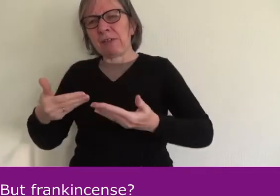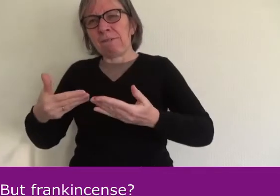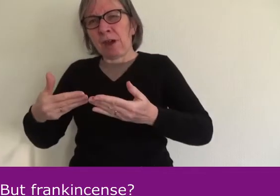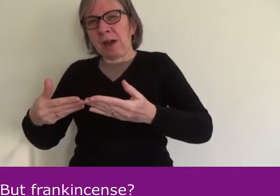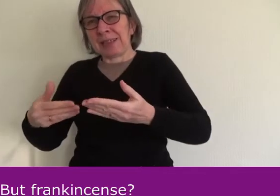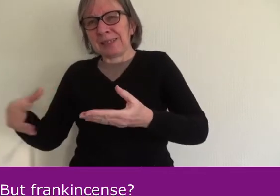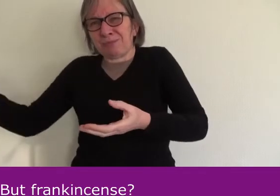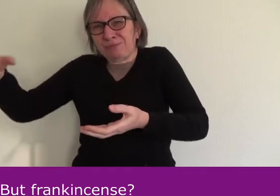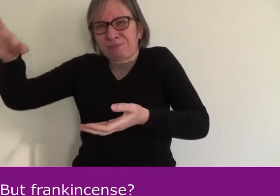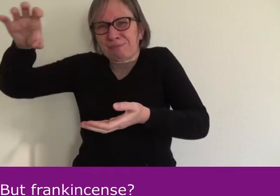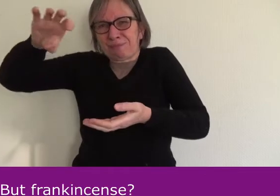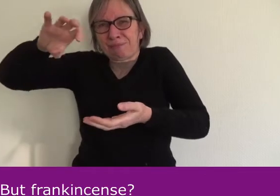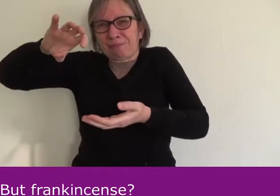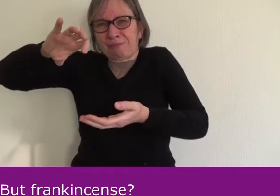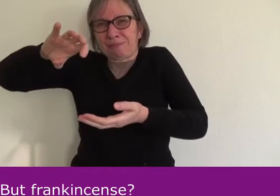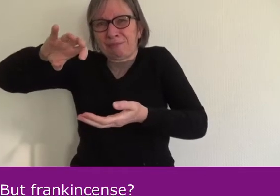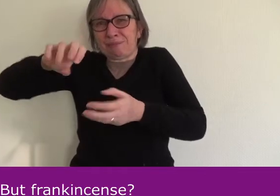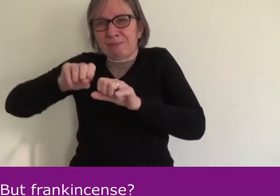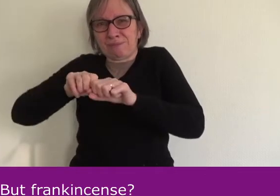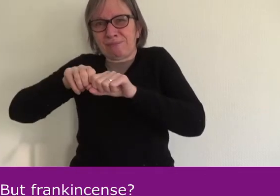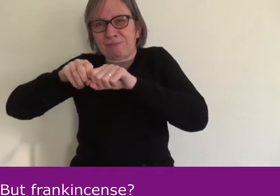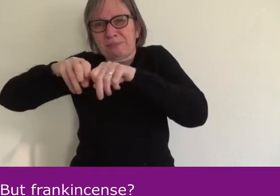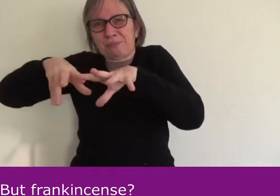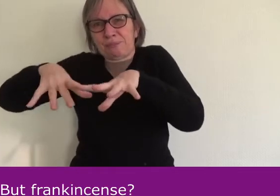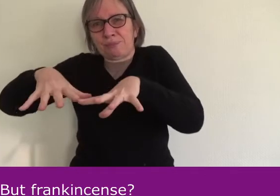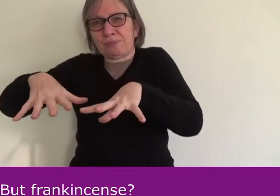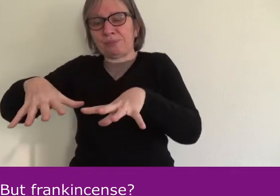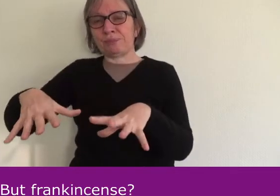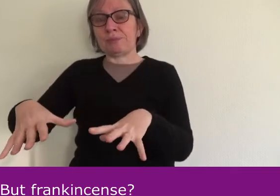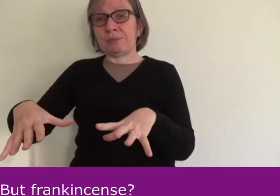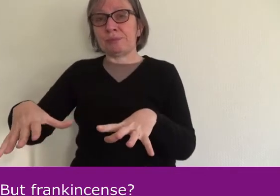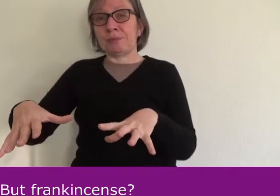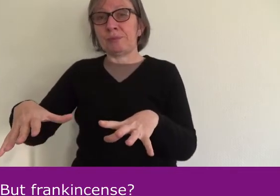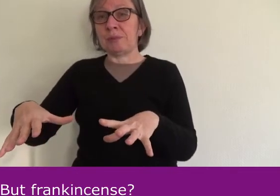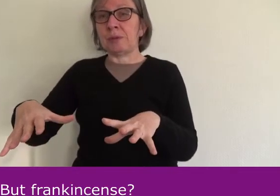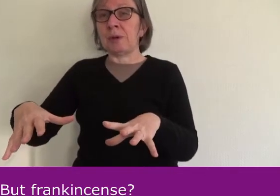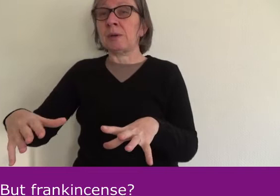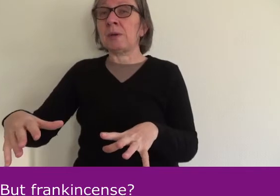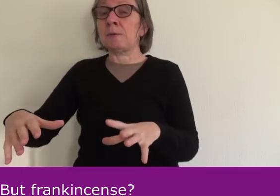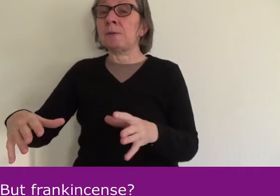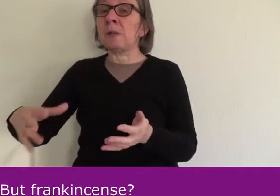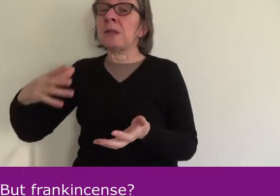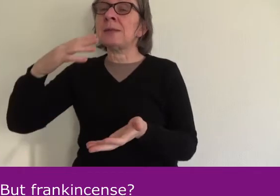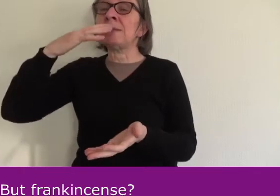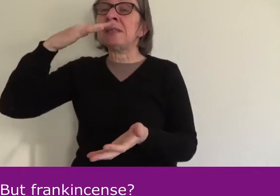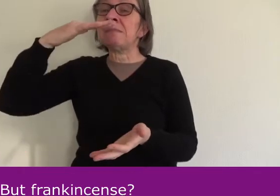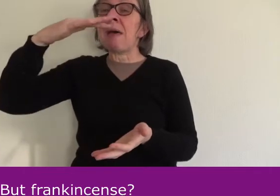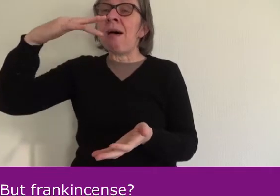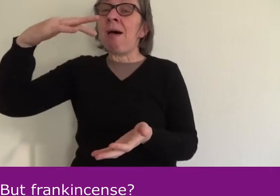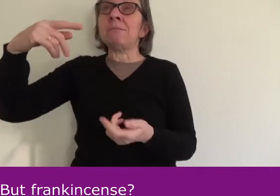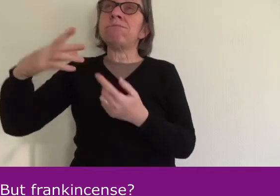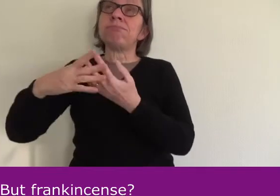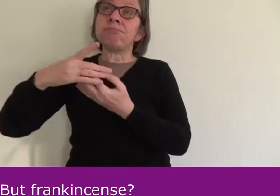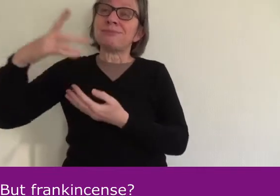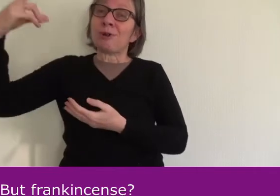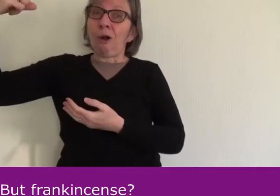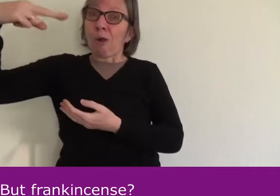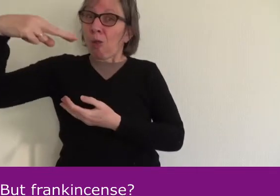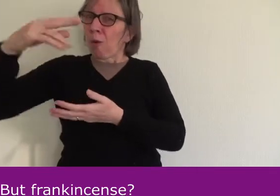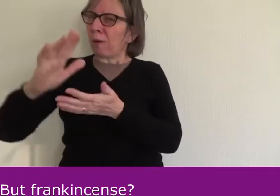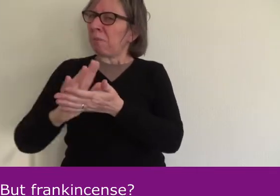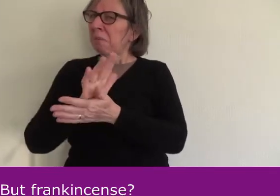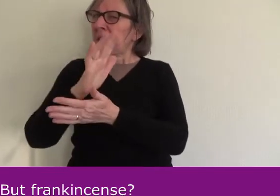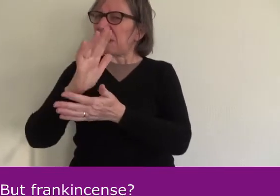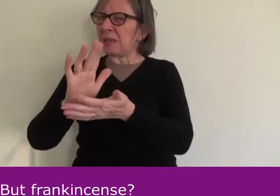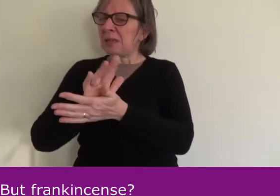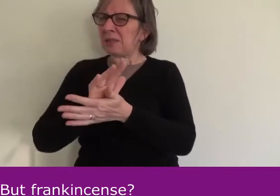sacrifices, to pour out onto their burnt offerings, so that the fragrance might be pleasing to their